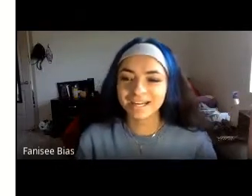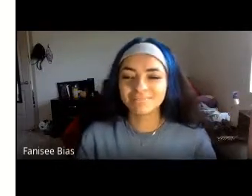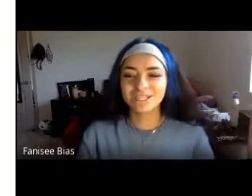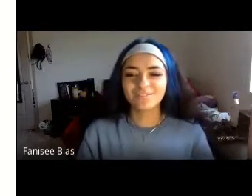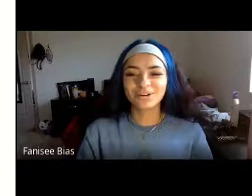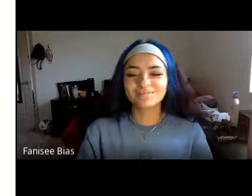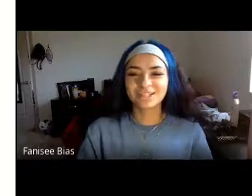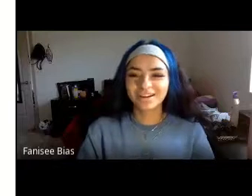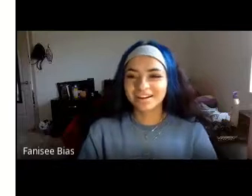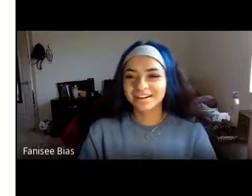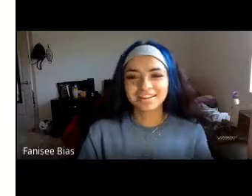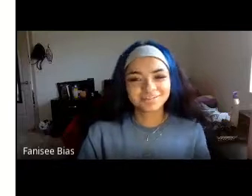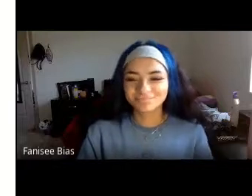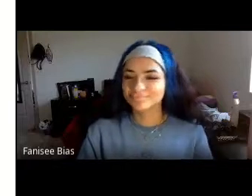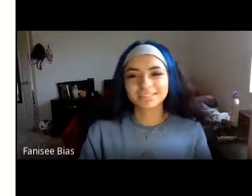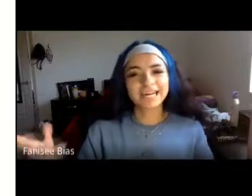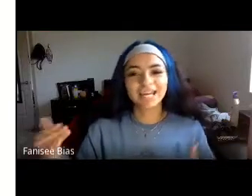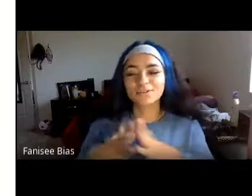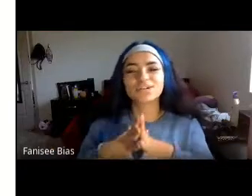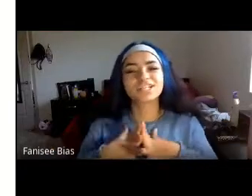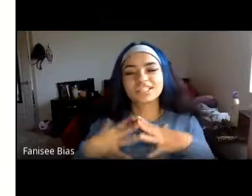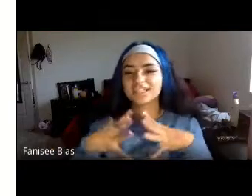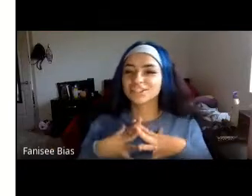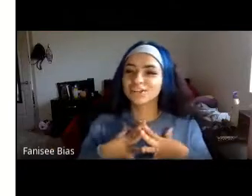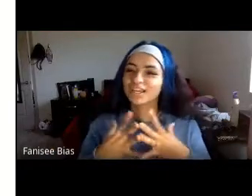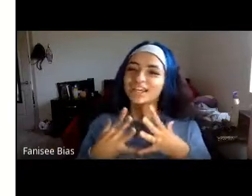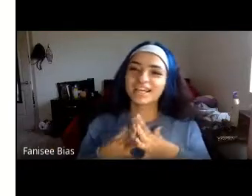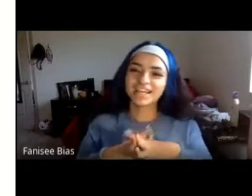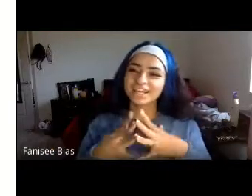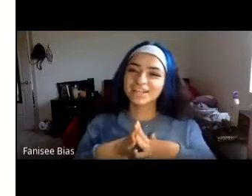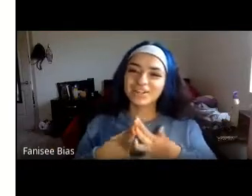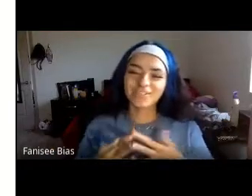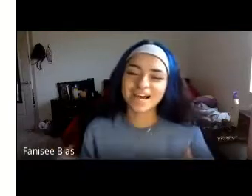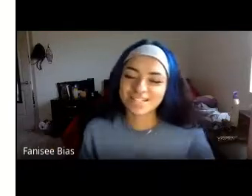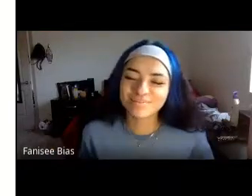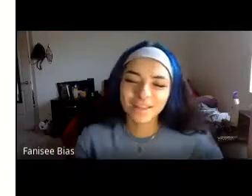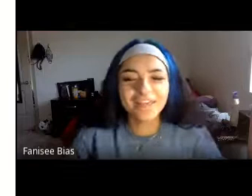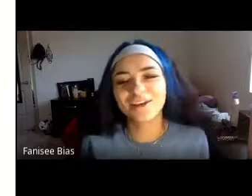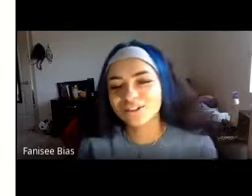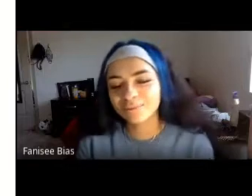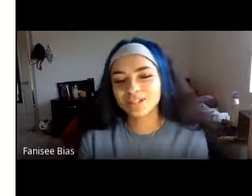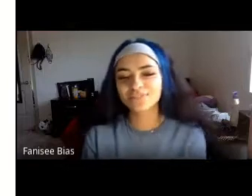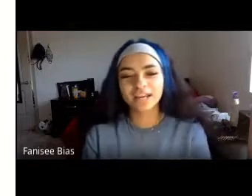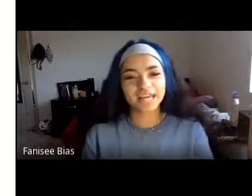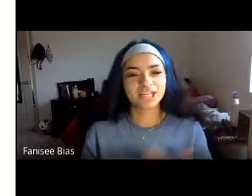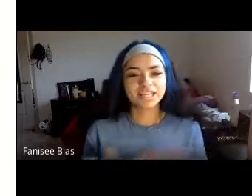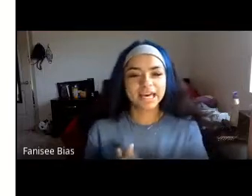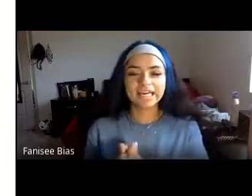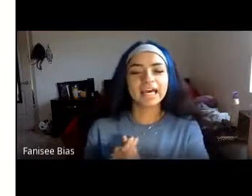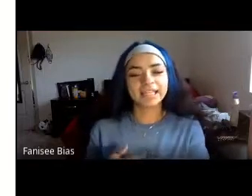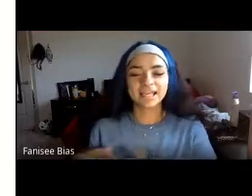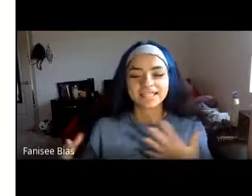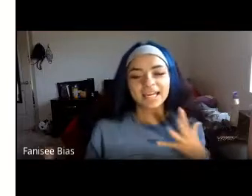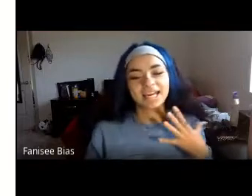My name is, yeah, if your name is long, gotta get those stretches in so you could do a little faster. But thank y'all so much for engaging in